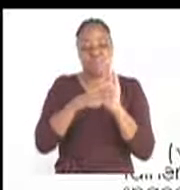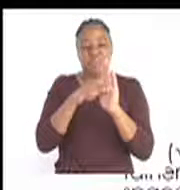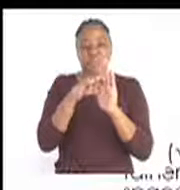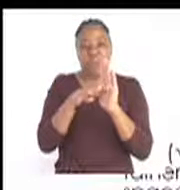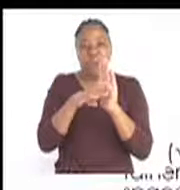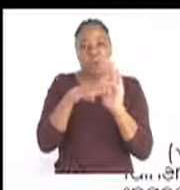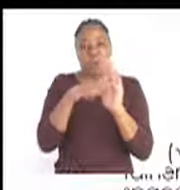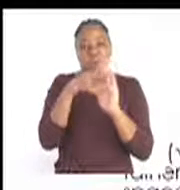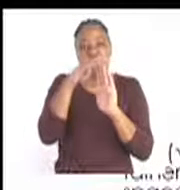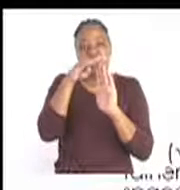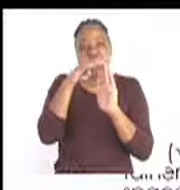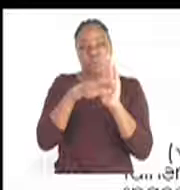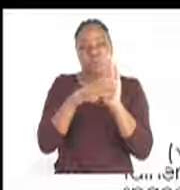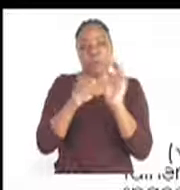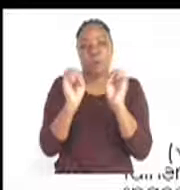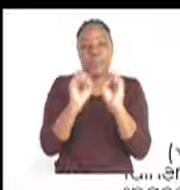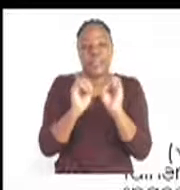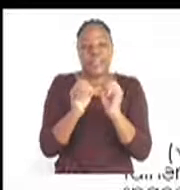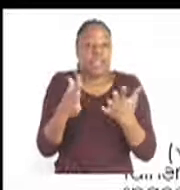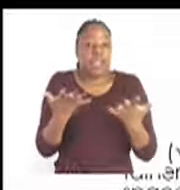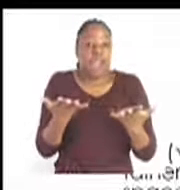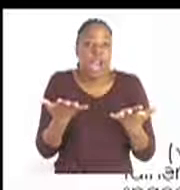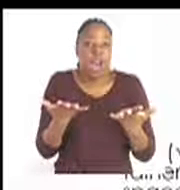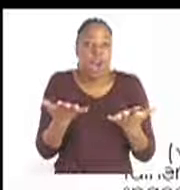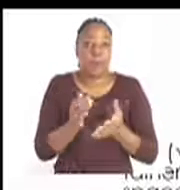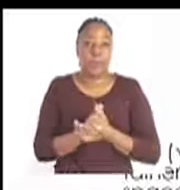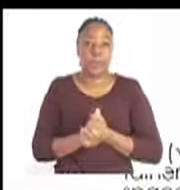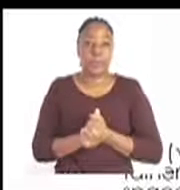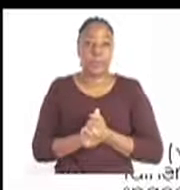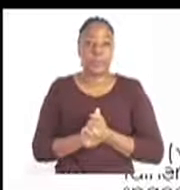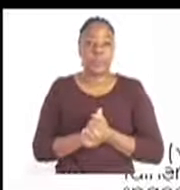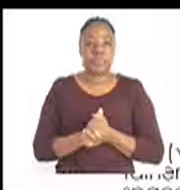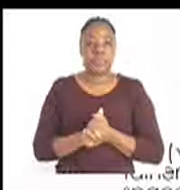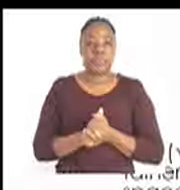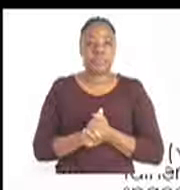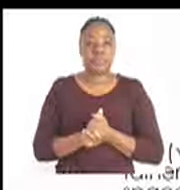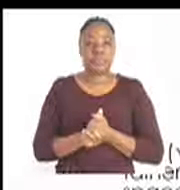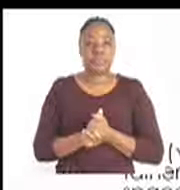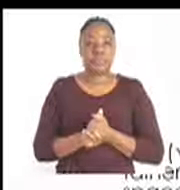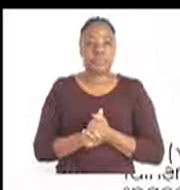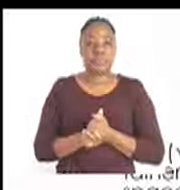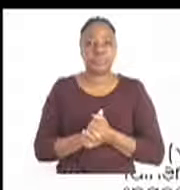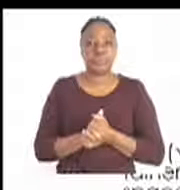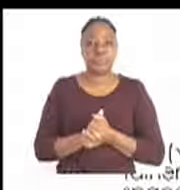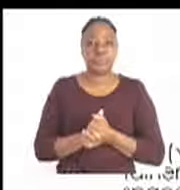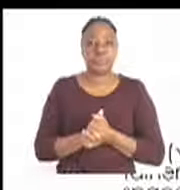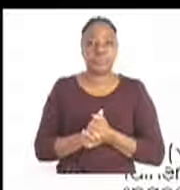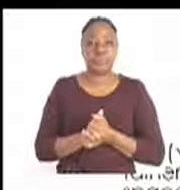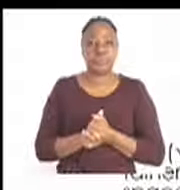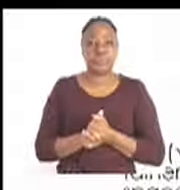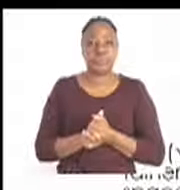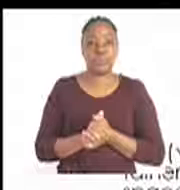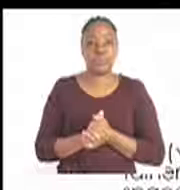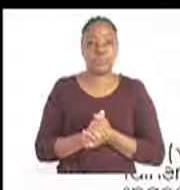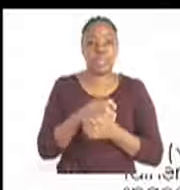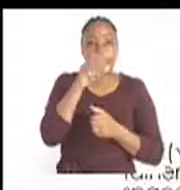object keep in it? We can see that it has an instruction that says, tick the containers that hold